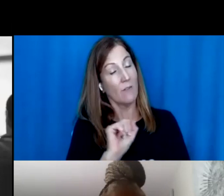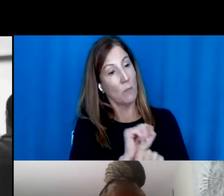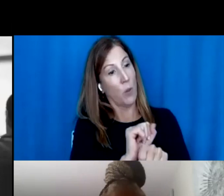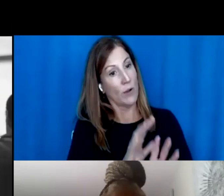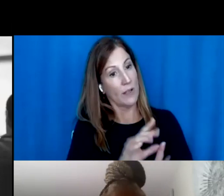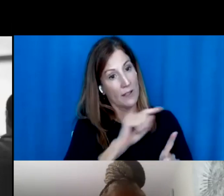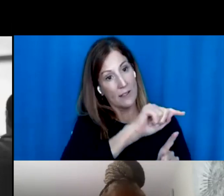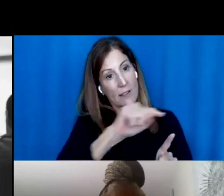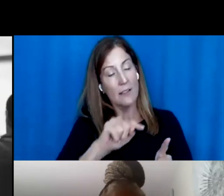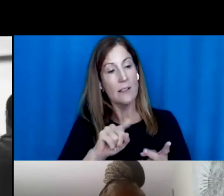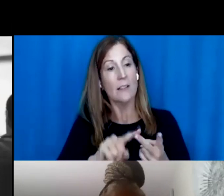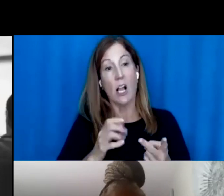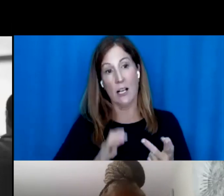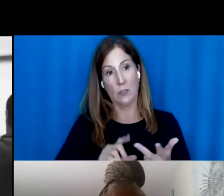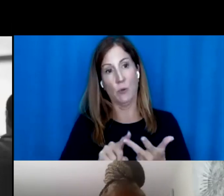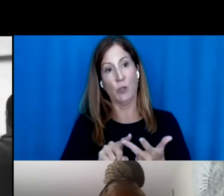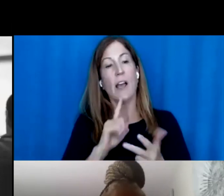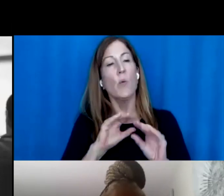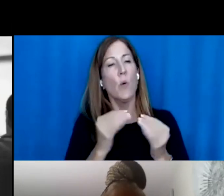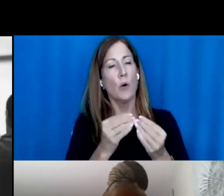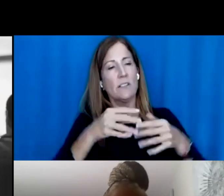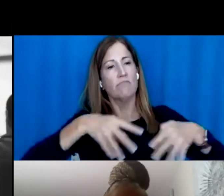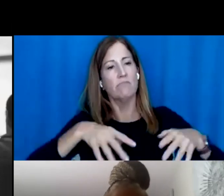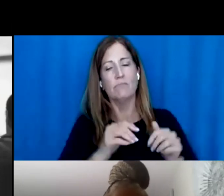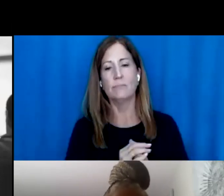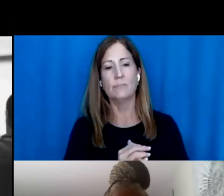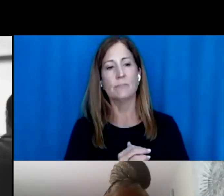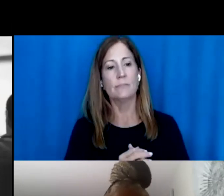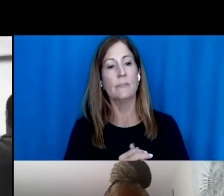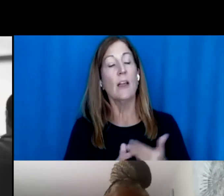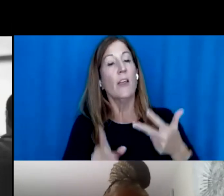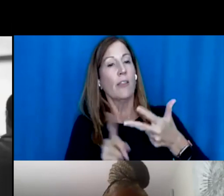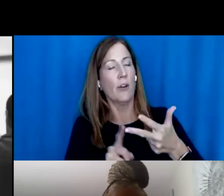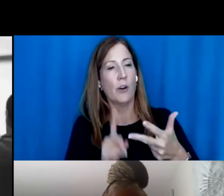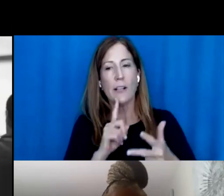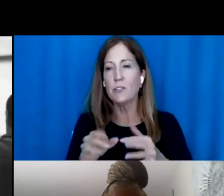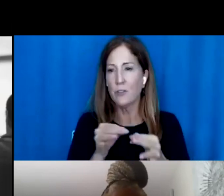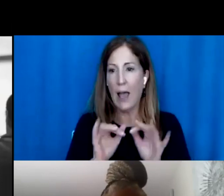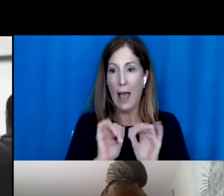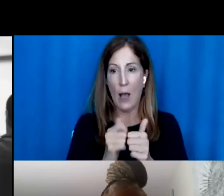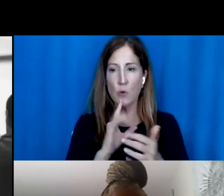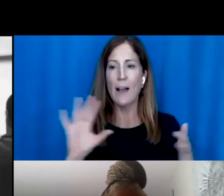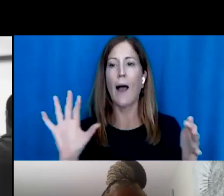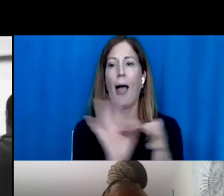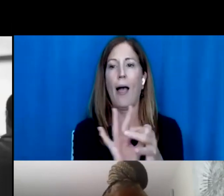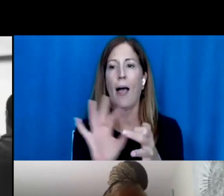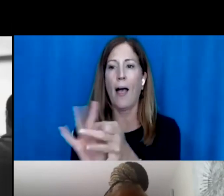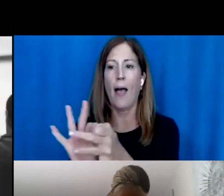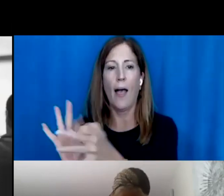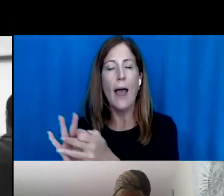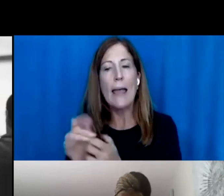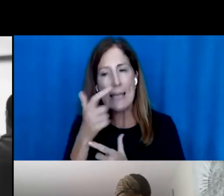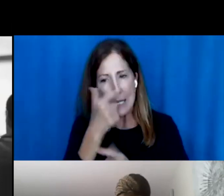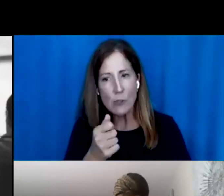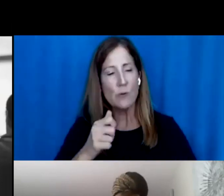organizations. And then the third one is to describe how to connect with organizations and institutions interested in